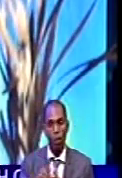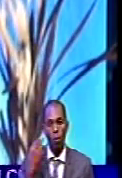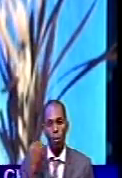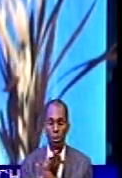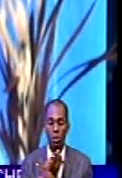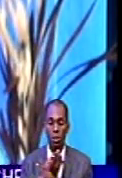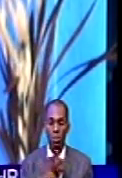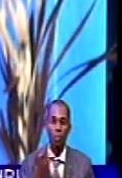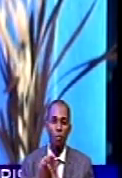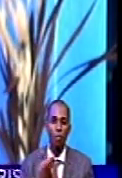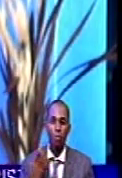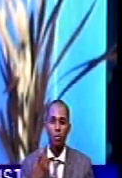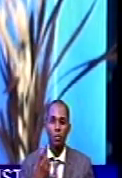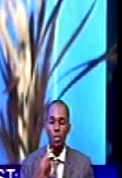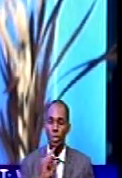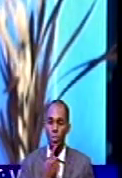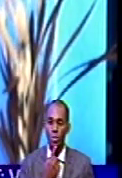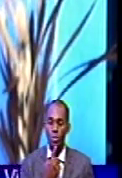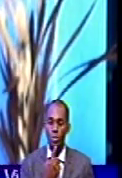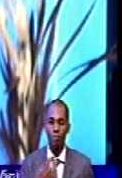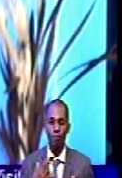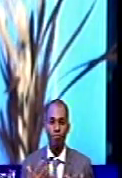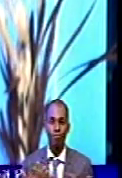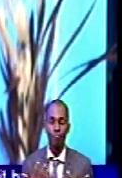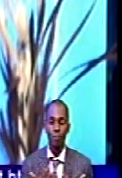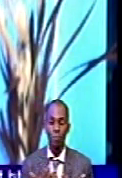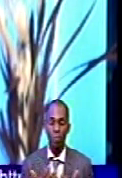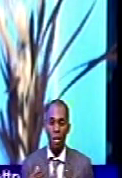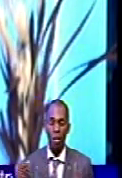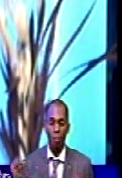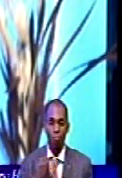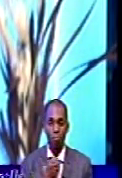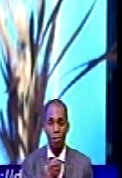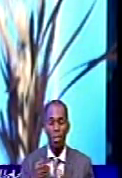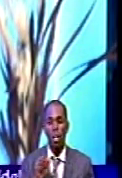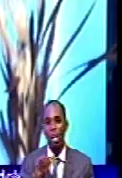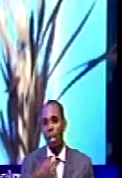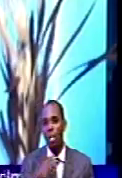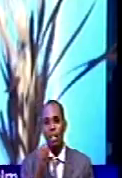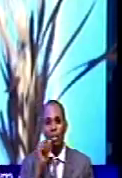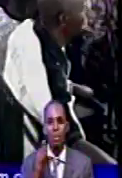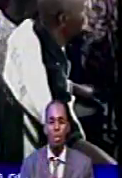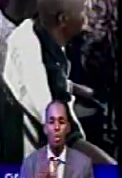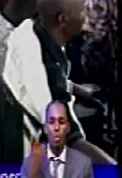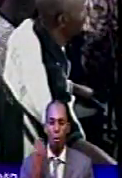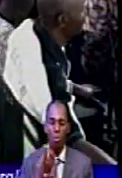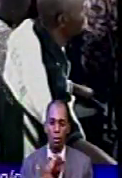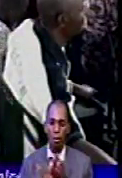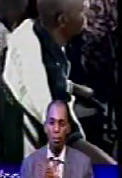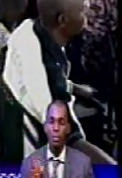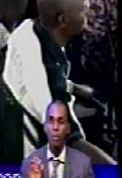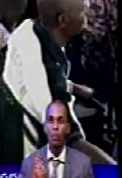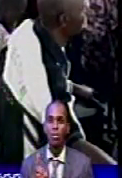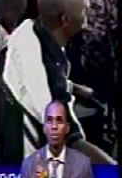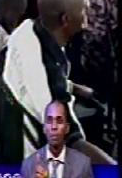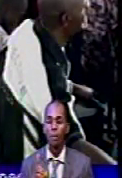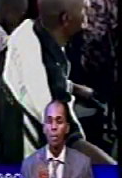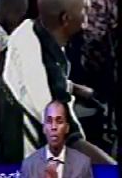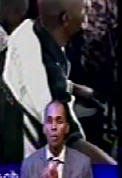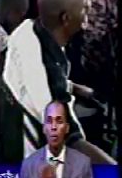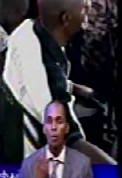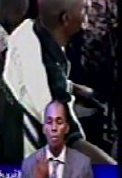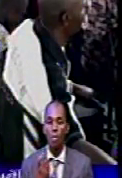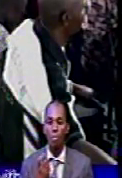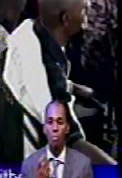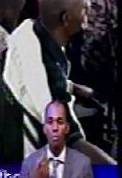touched the man and he began to walk. Praise the Lord. Again, something about a final amen.